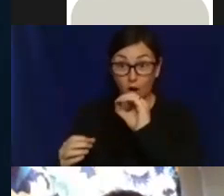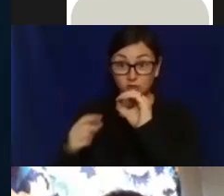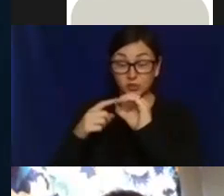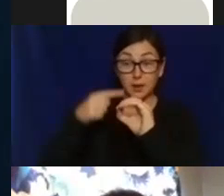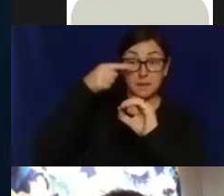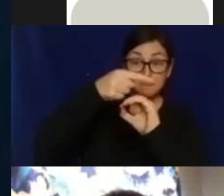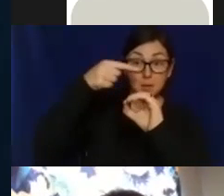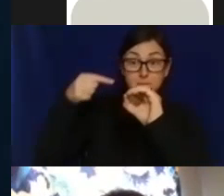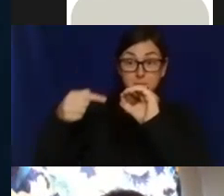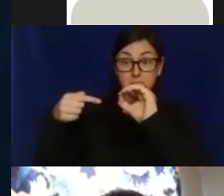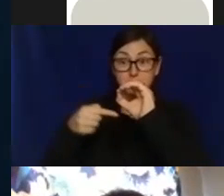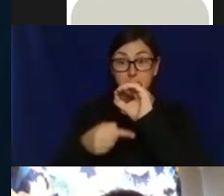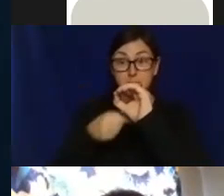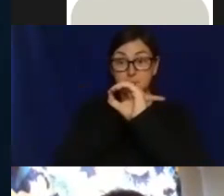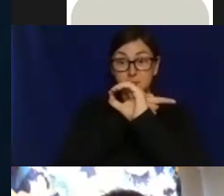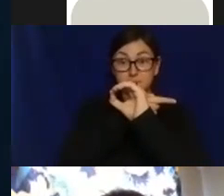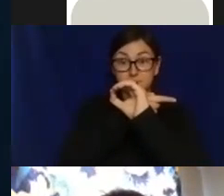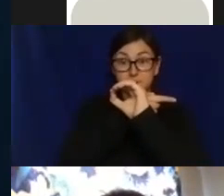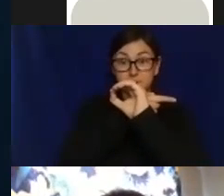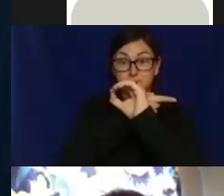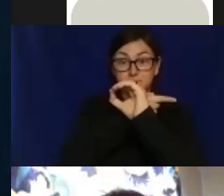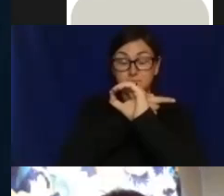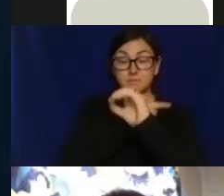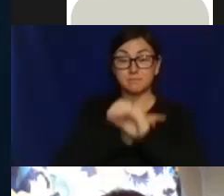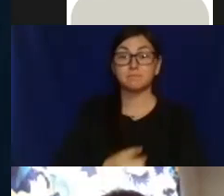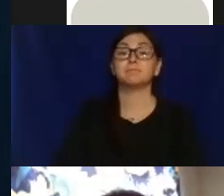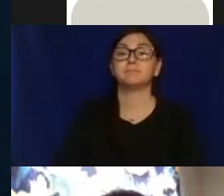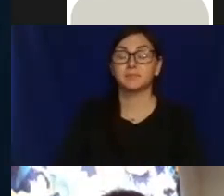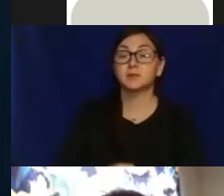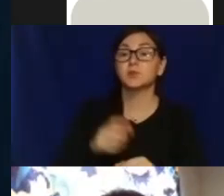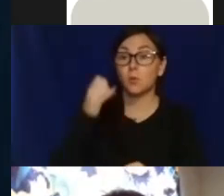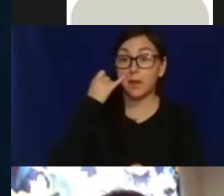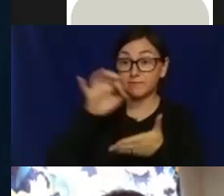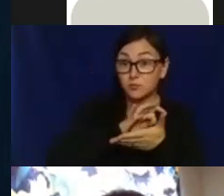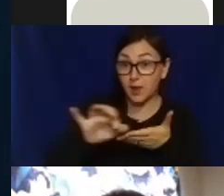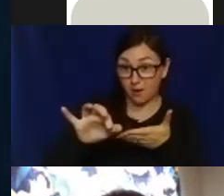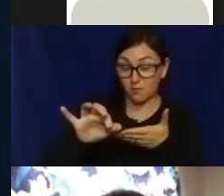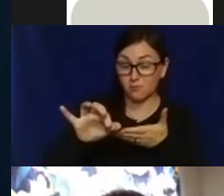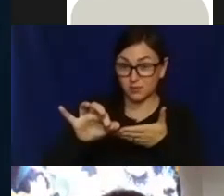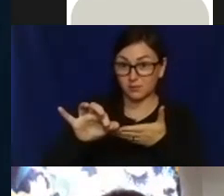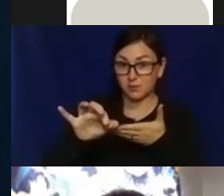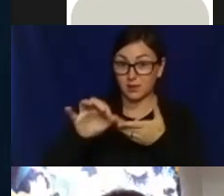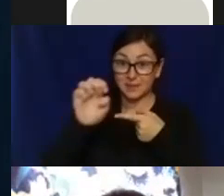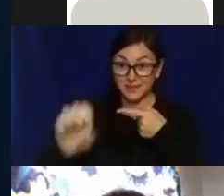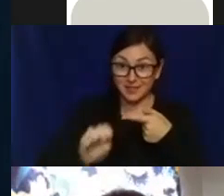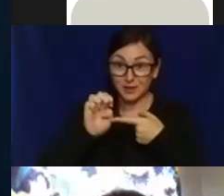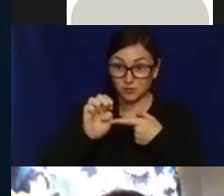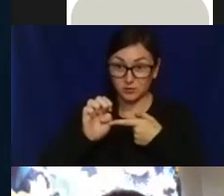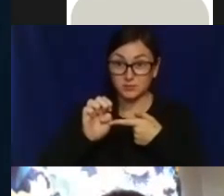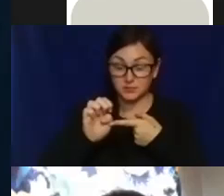single bond or 2 electrons. So if I count the oxygens around the electrons around